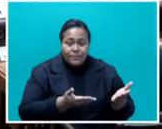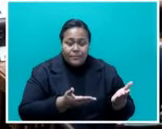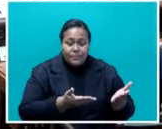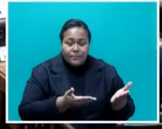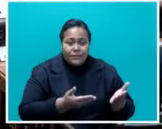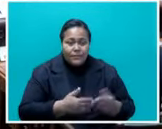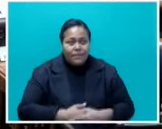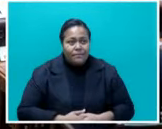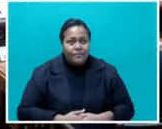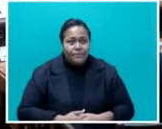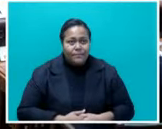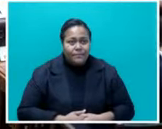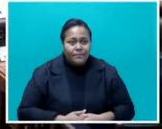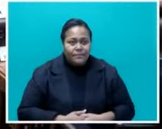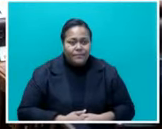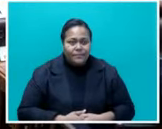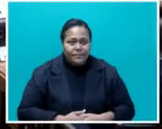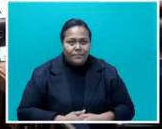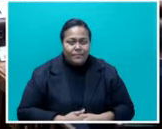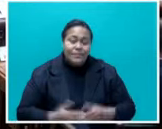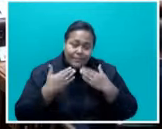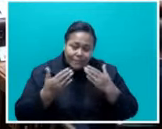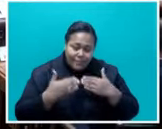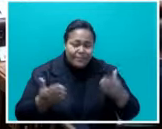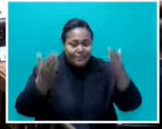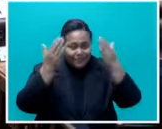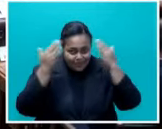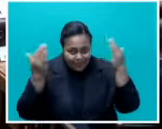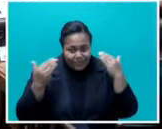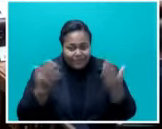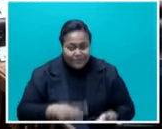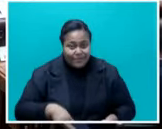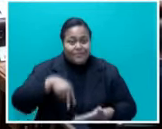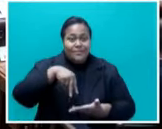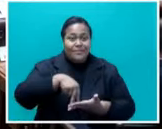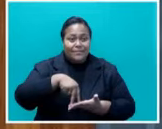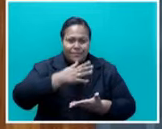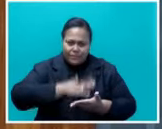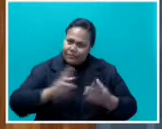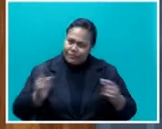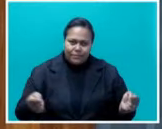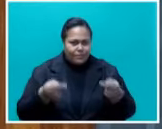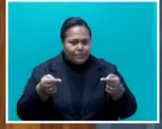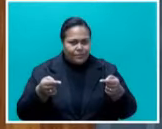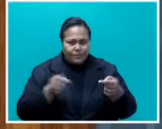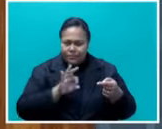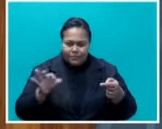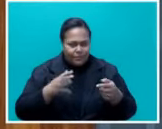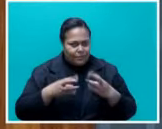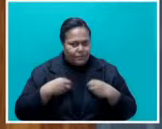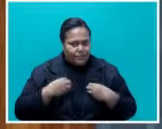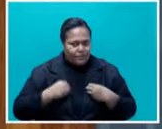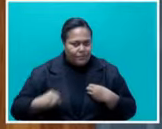have the floor. Thank you, Honourable Speaker. I rise to also oppose the motion before the House and add to what my colleague, Honourable Waikula, has